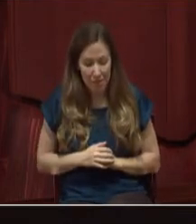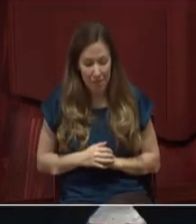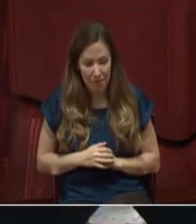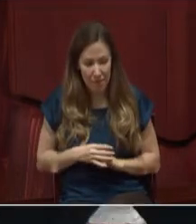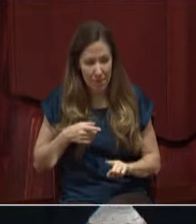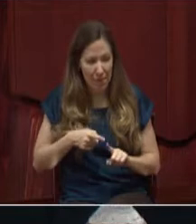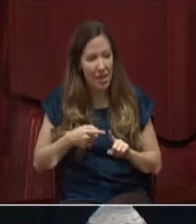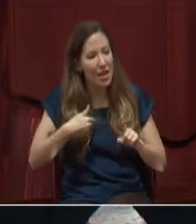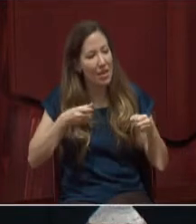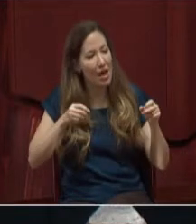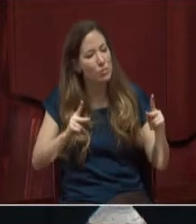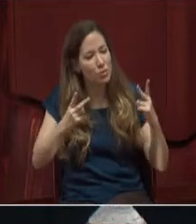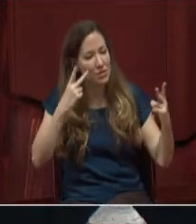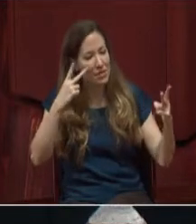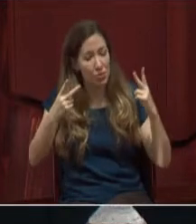foreign policy